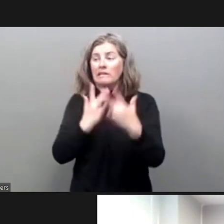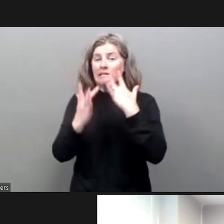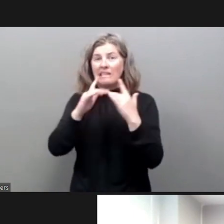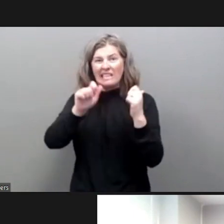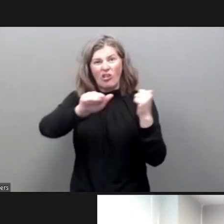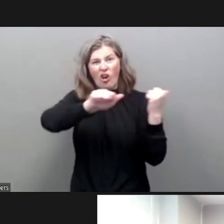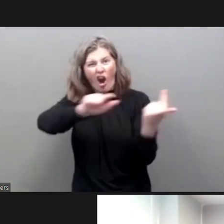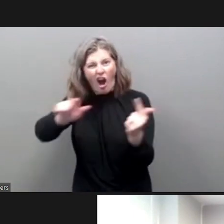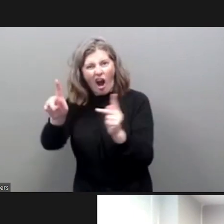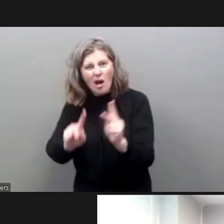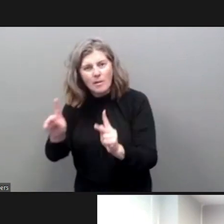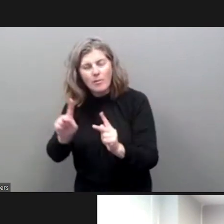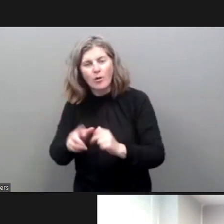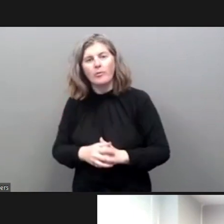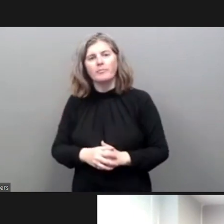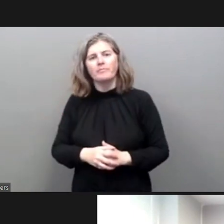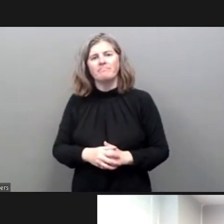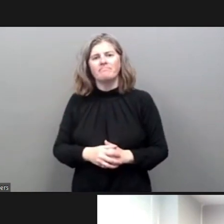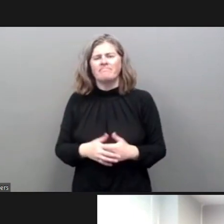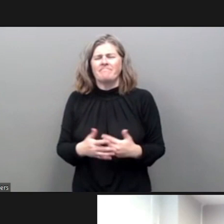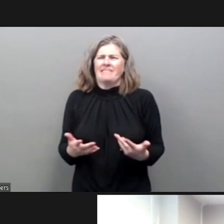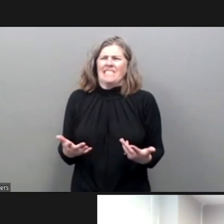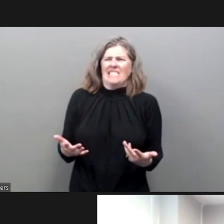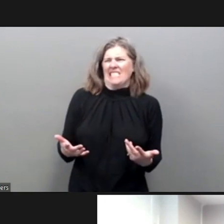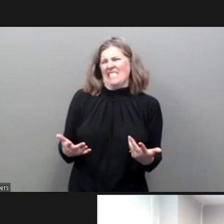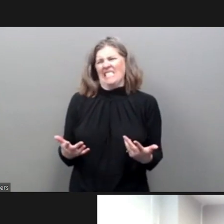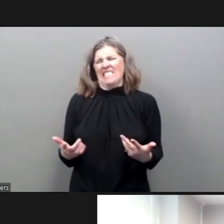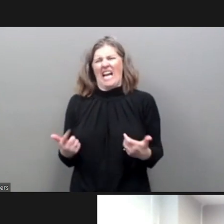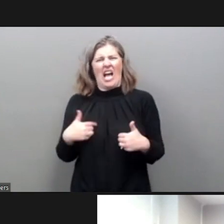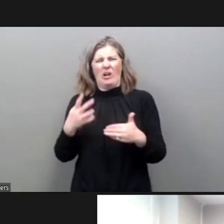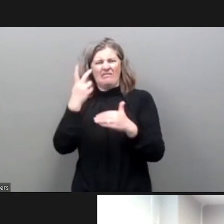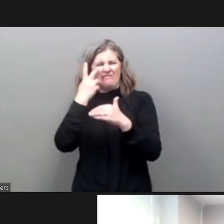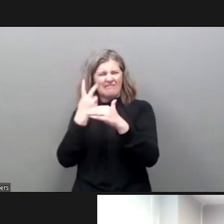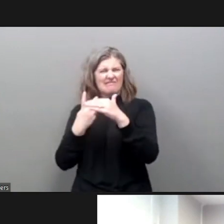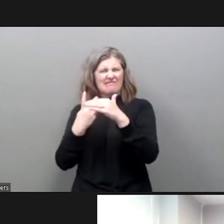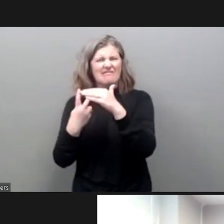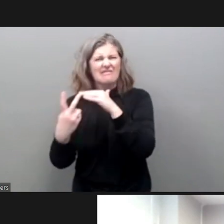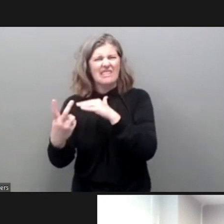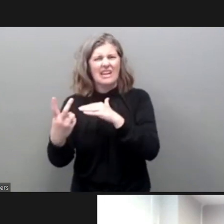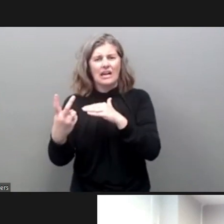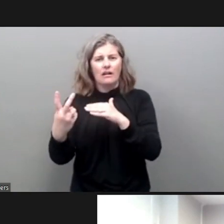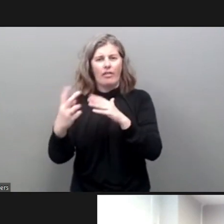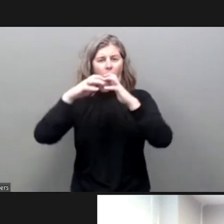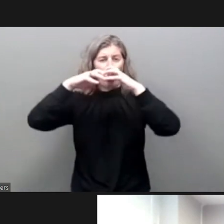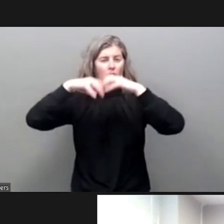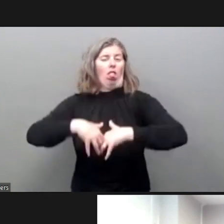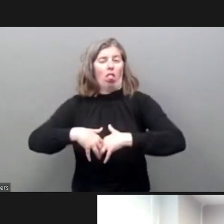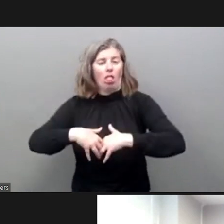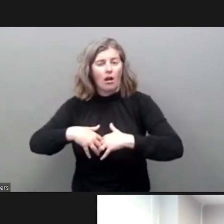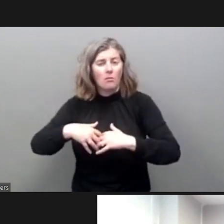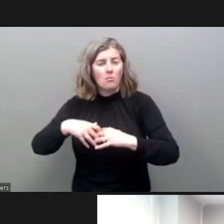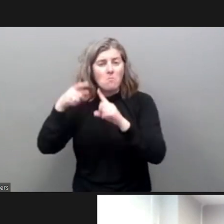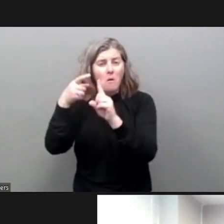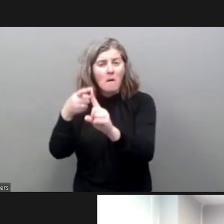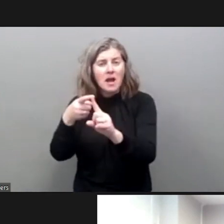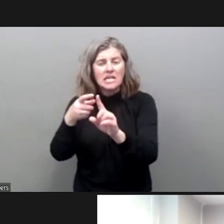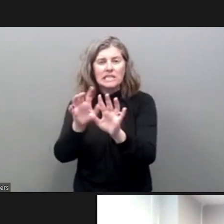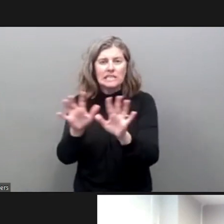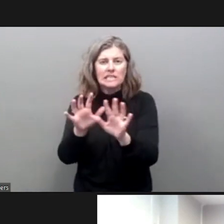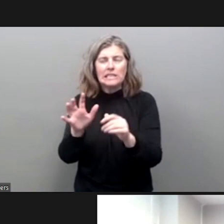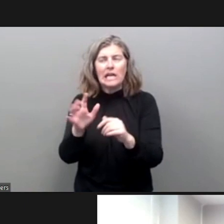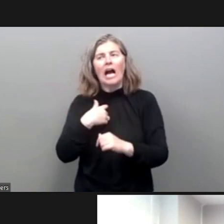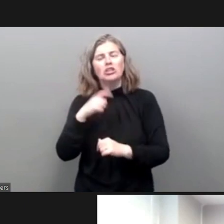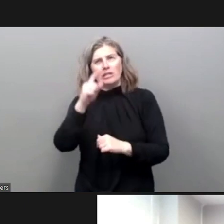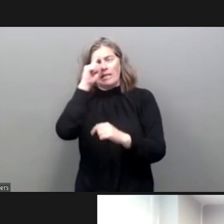So I don't know. I don't like to think about breaking points, but I suppose I